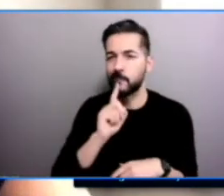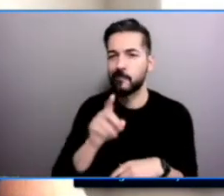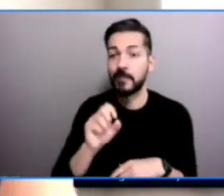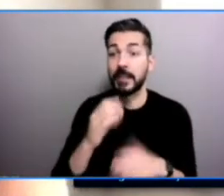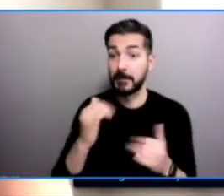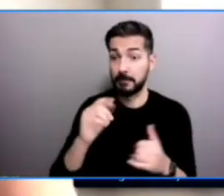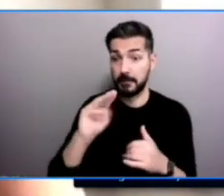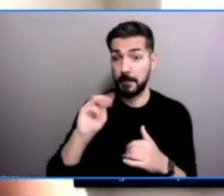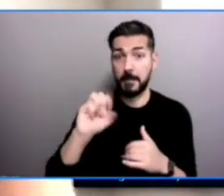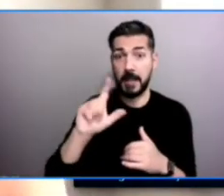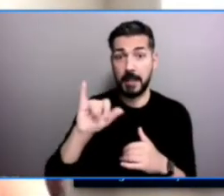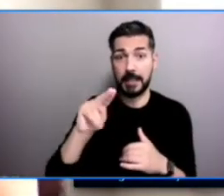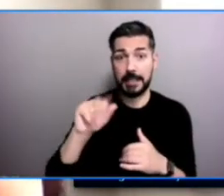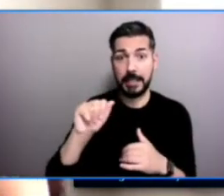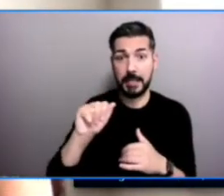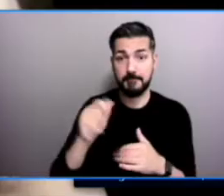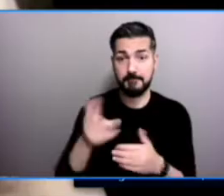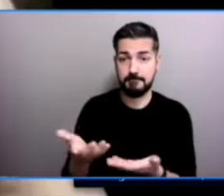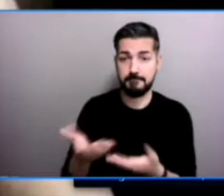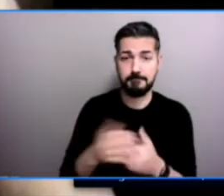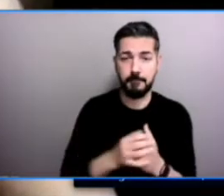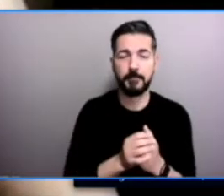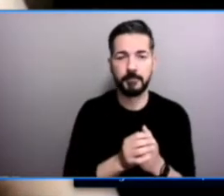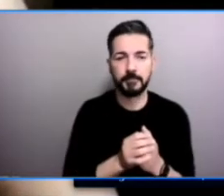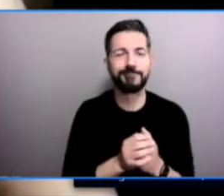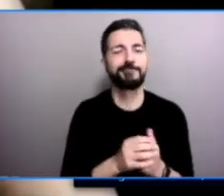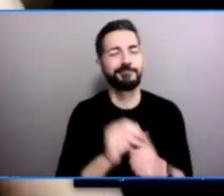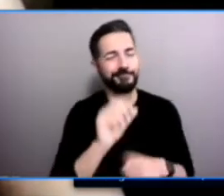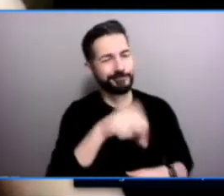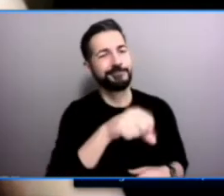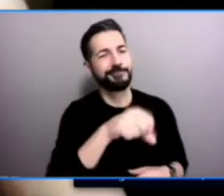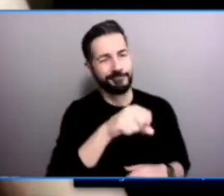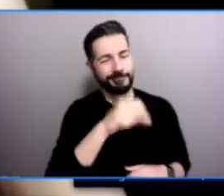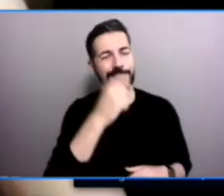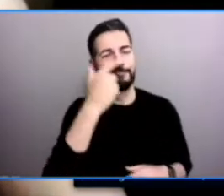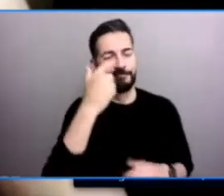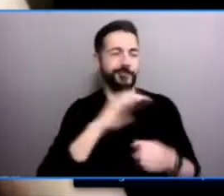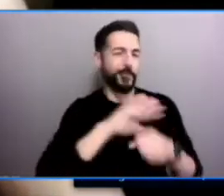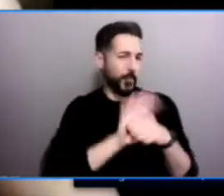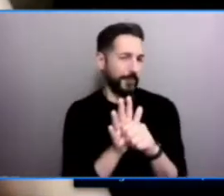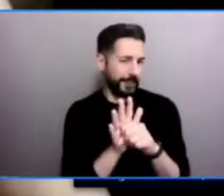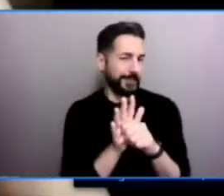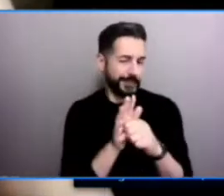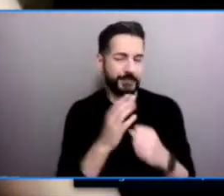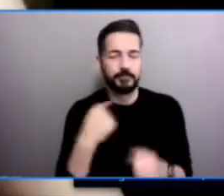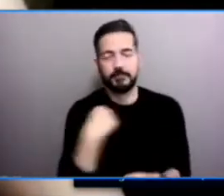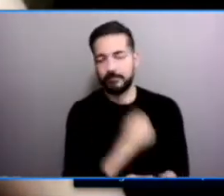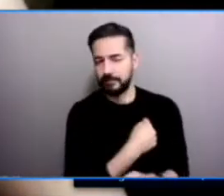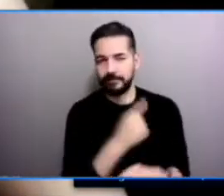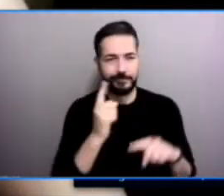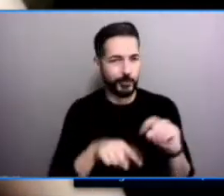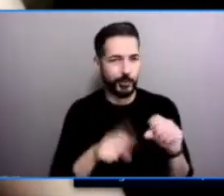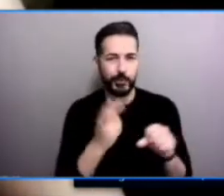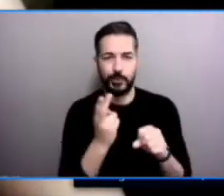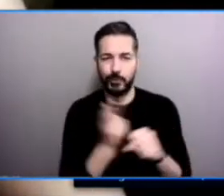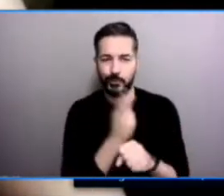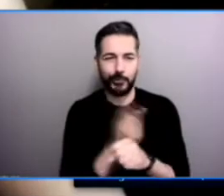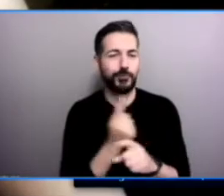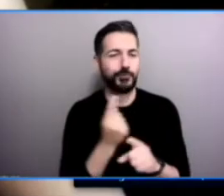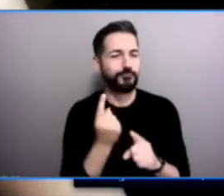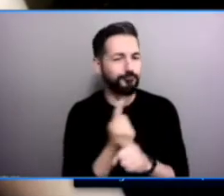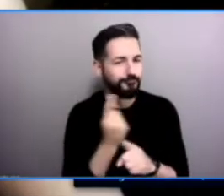as much as possible and having conversations and doing research specifically about what kind of conversations we could have with people on